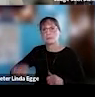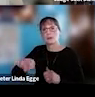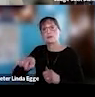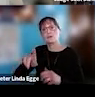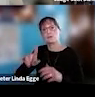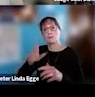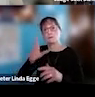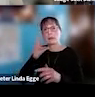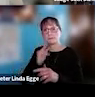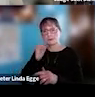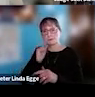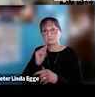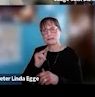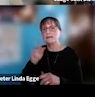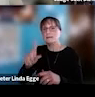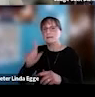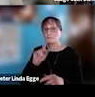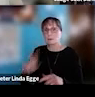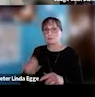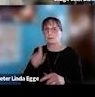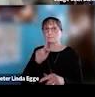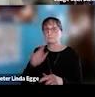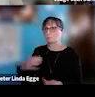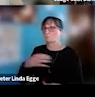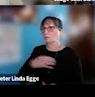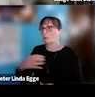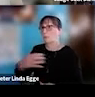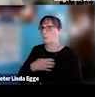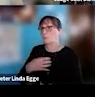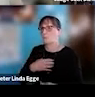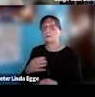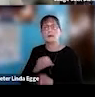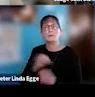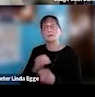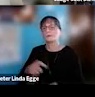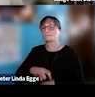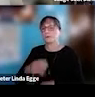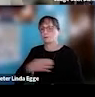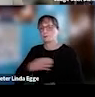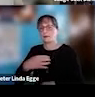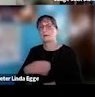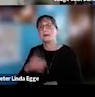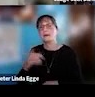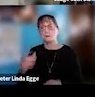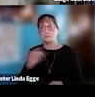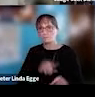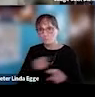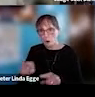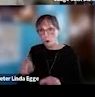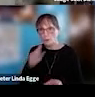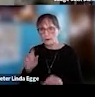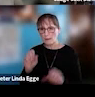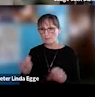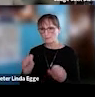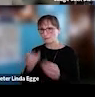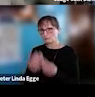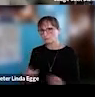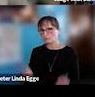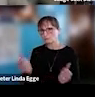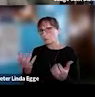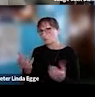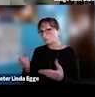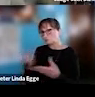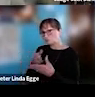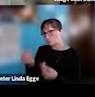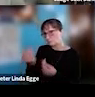experiencing. Because it's one thing to go and just complain, nobody has time for that, but if you go and you have potential solutions or you want to share with them something